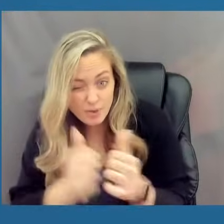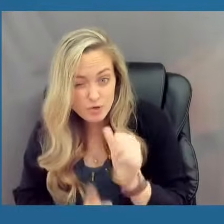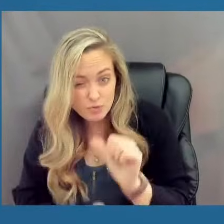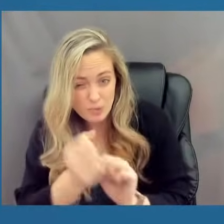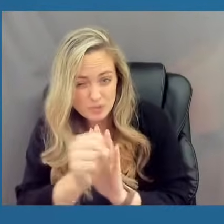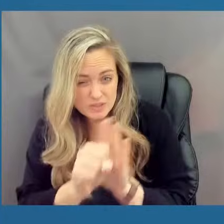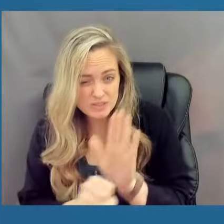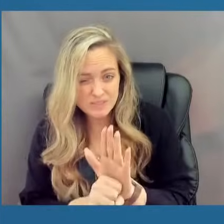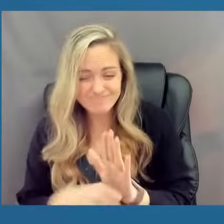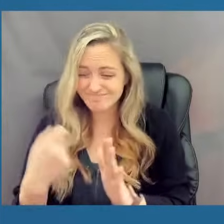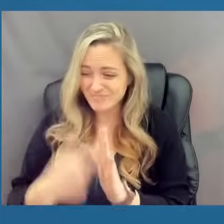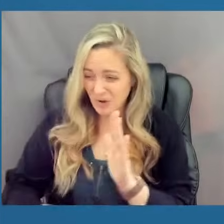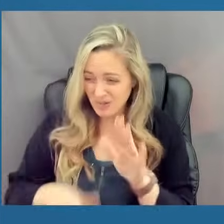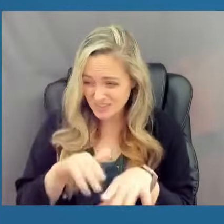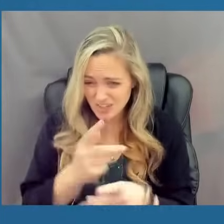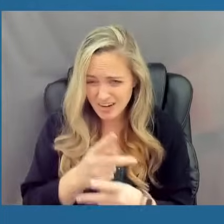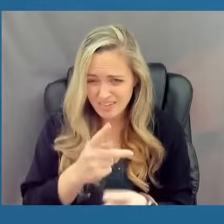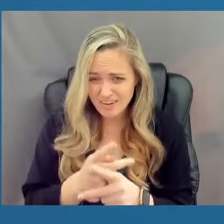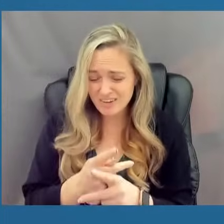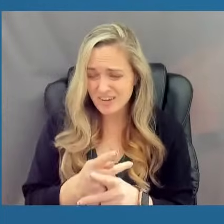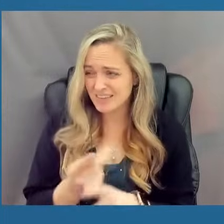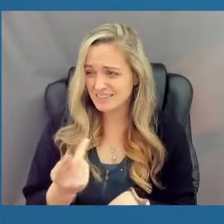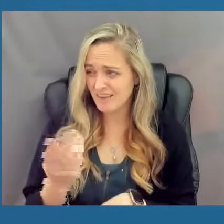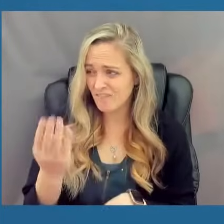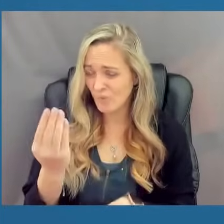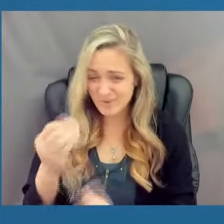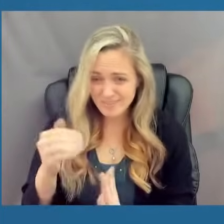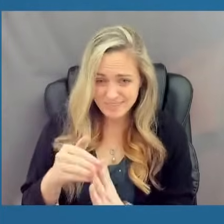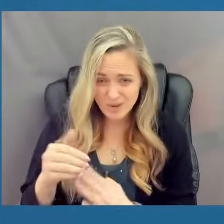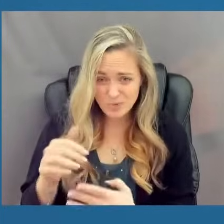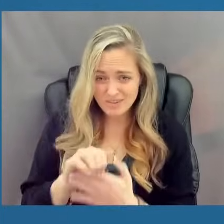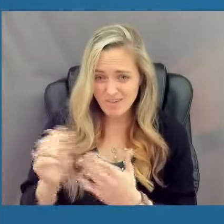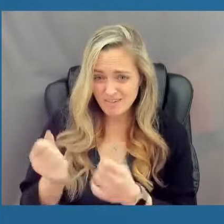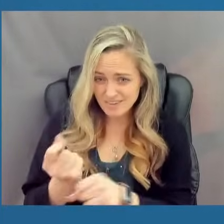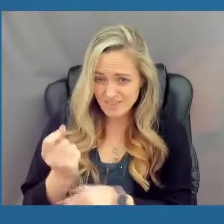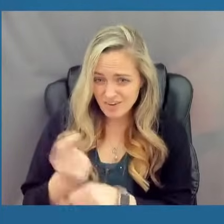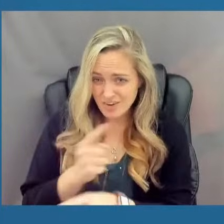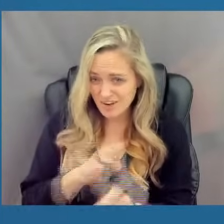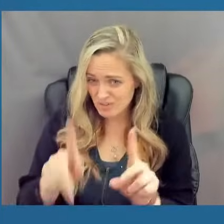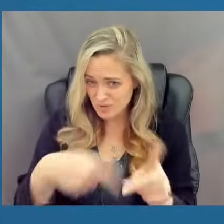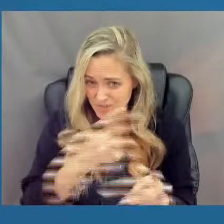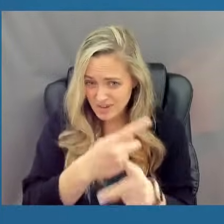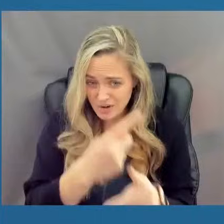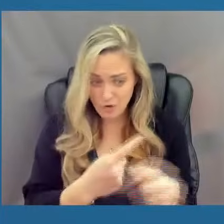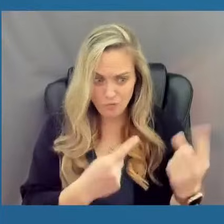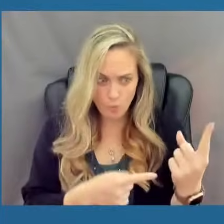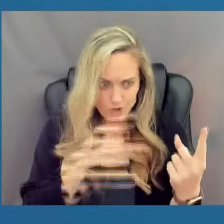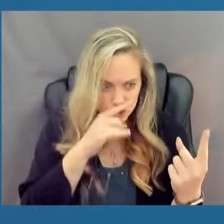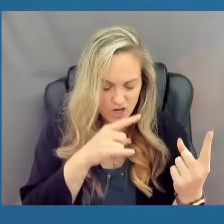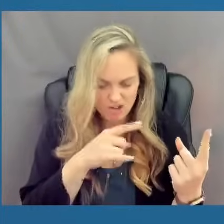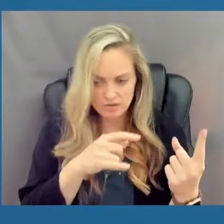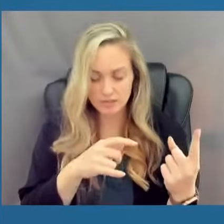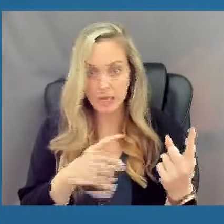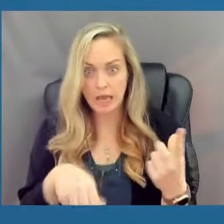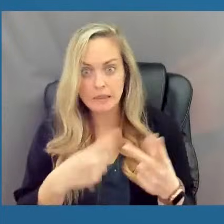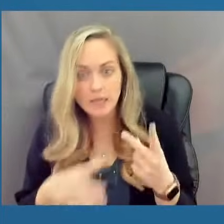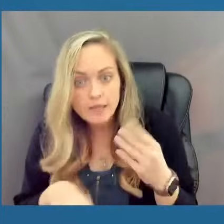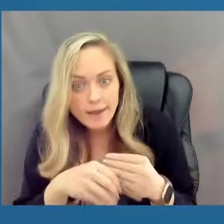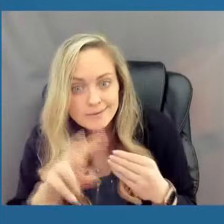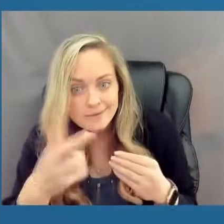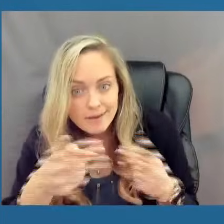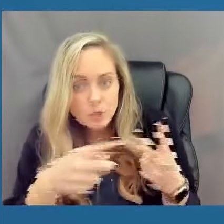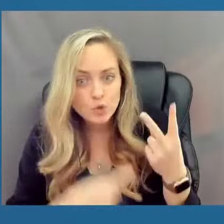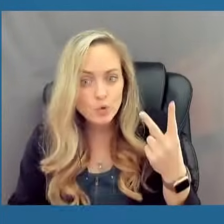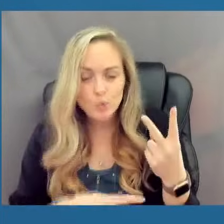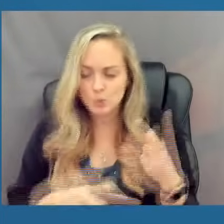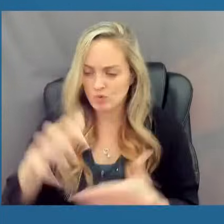child care is upwards of $14,000. So if you have to take care of a child or even 2 children at that cost, look what you're subtracting